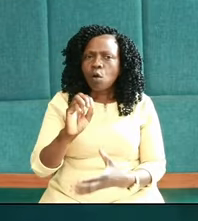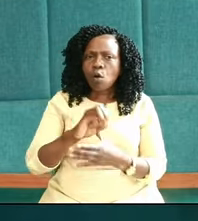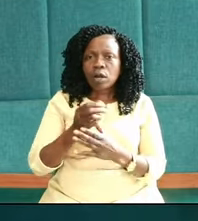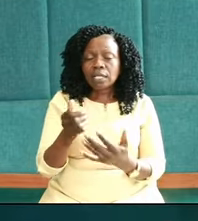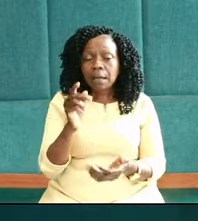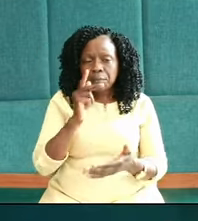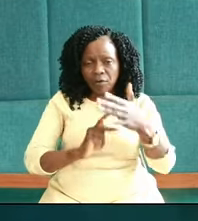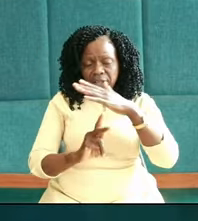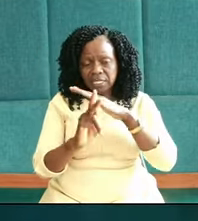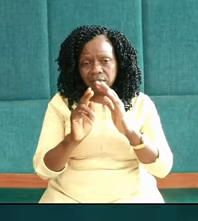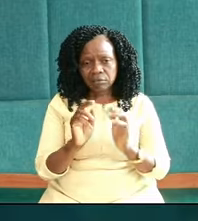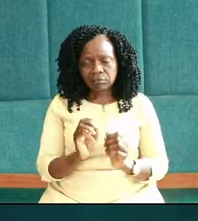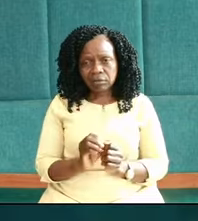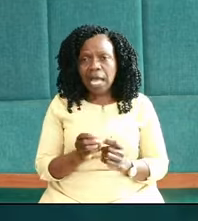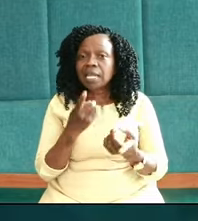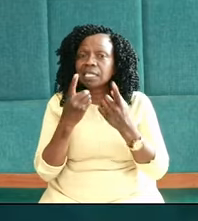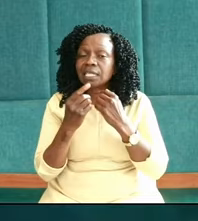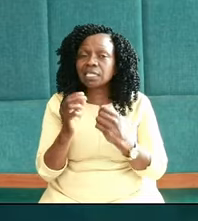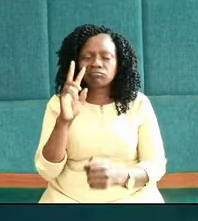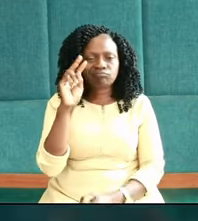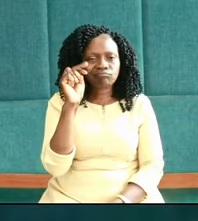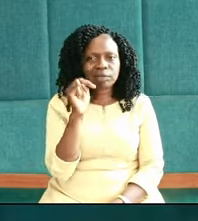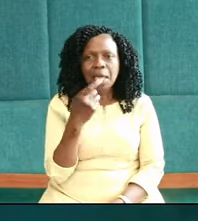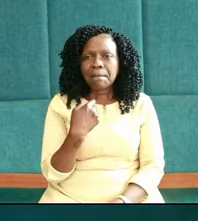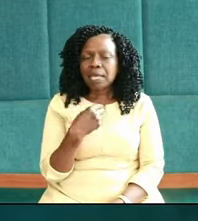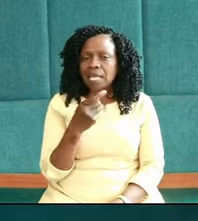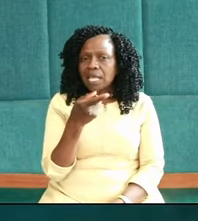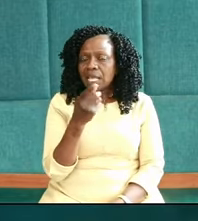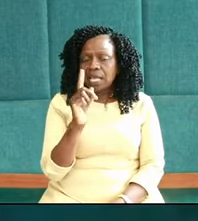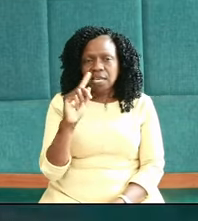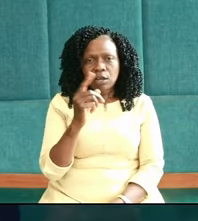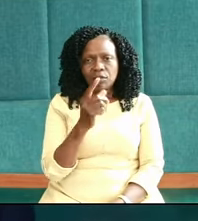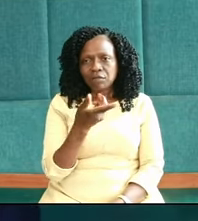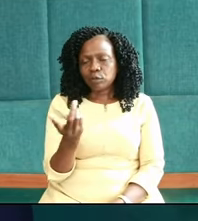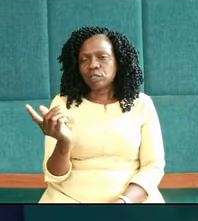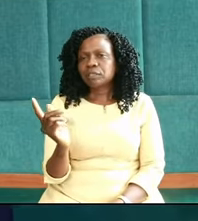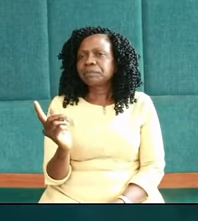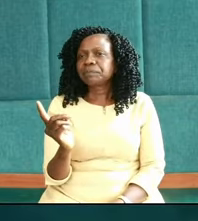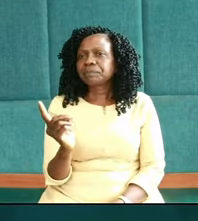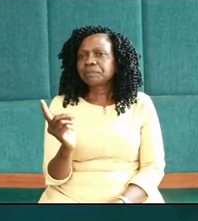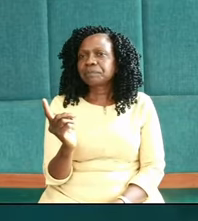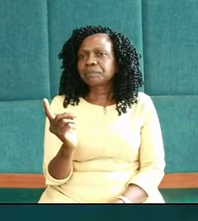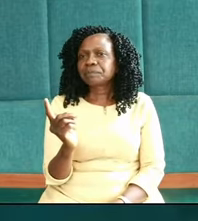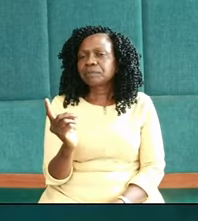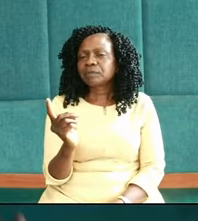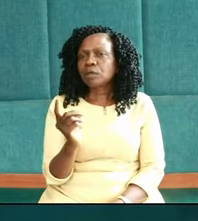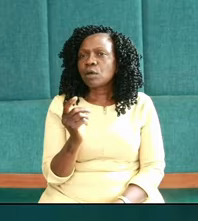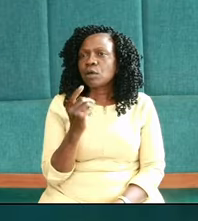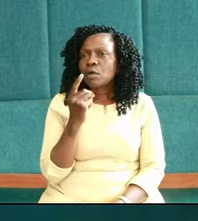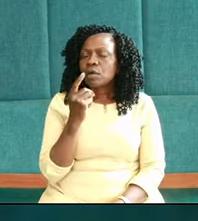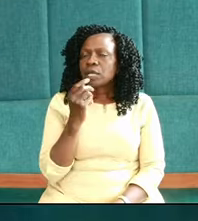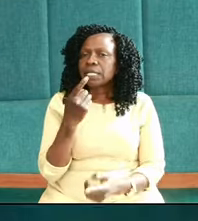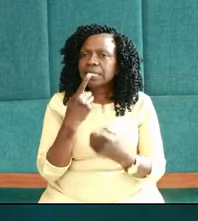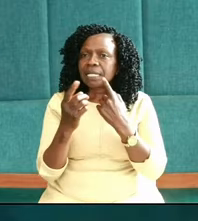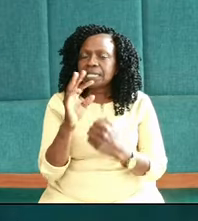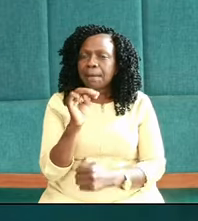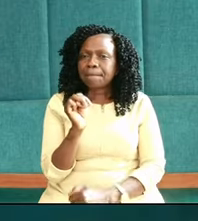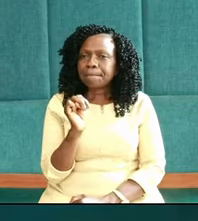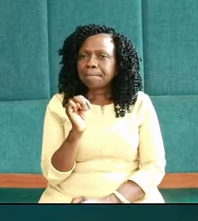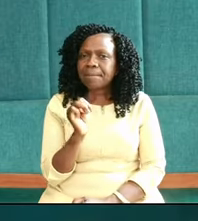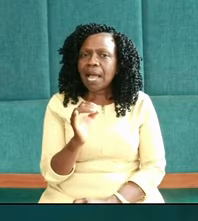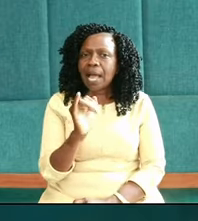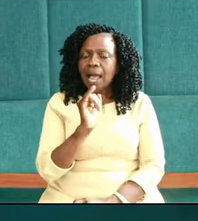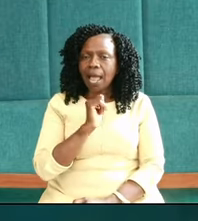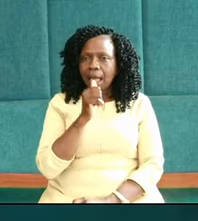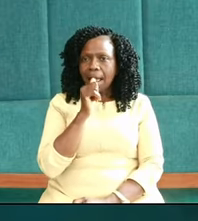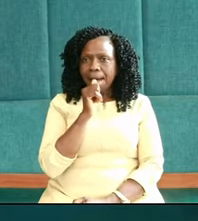says, I am none of those. Then they ask him, why do you baptize? He tells them,